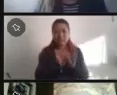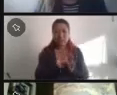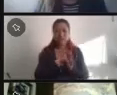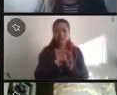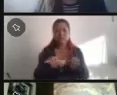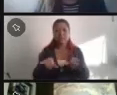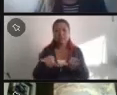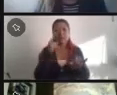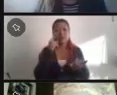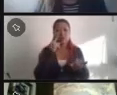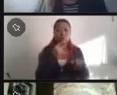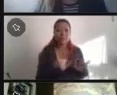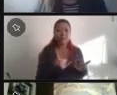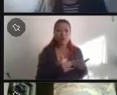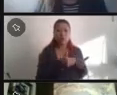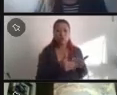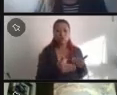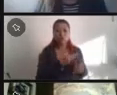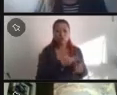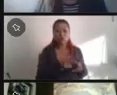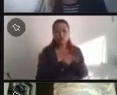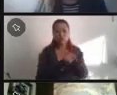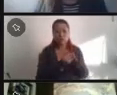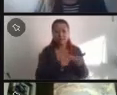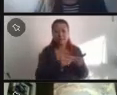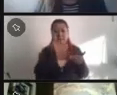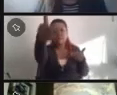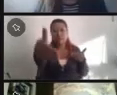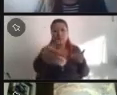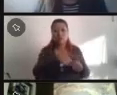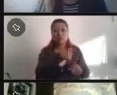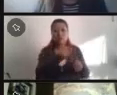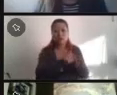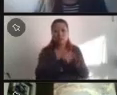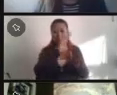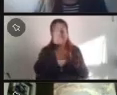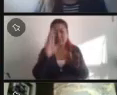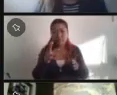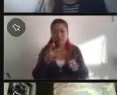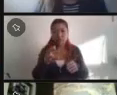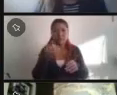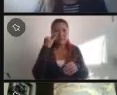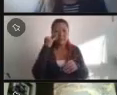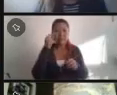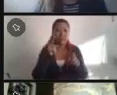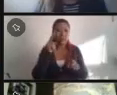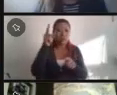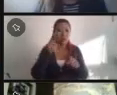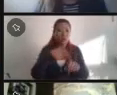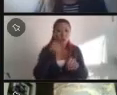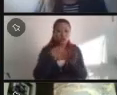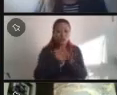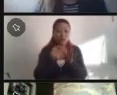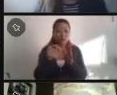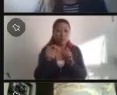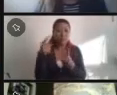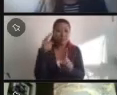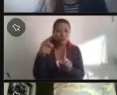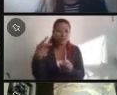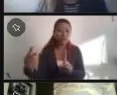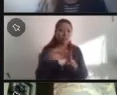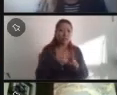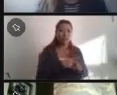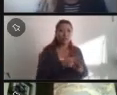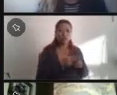and short-term, but you would never use the long-term requirements for a short-term mission. So they're always tailored and they're